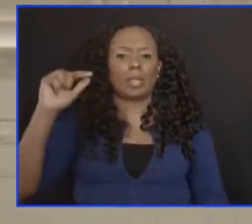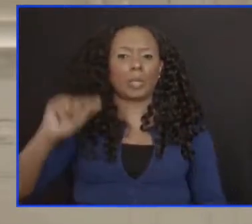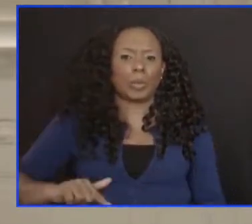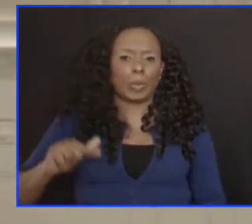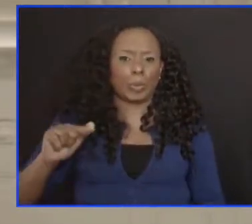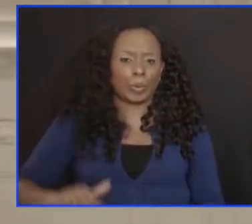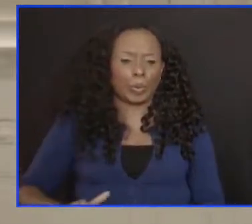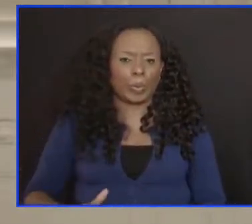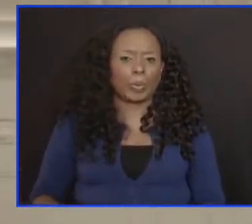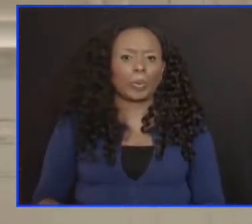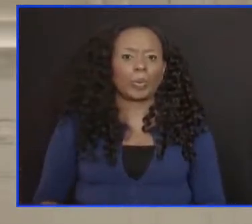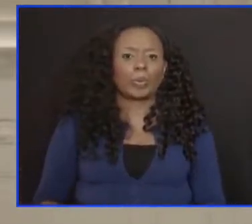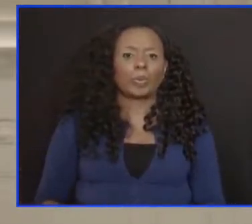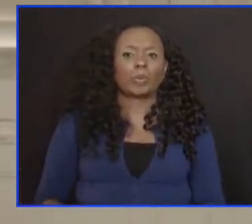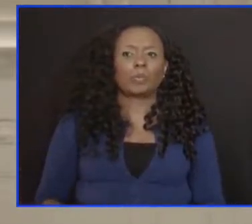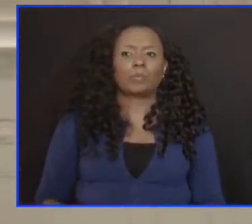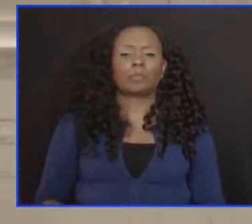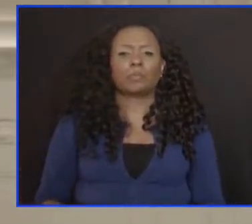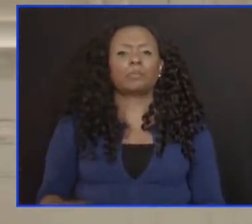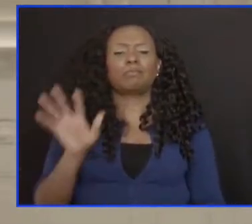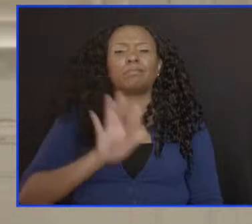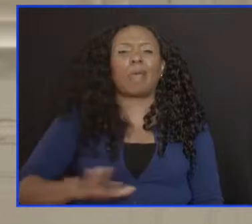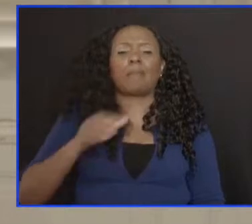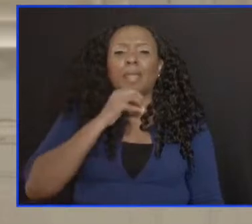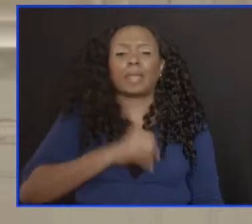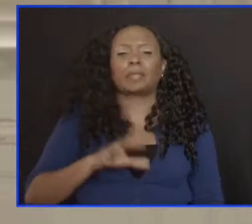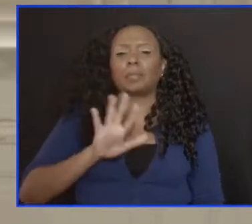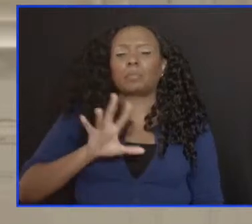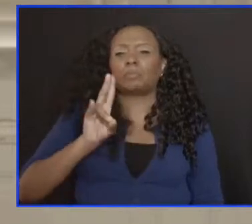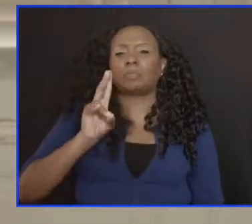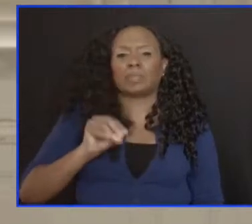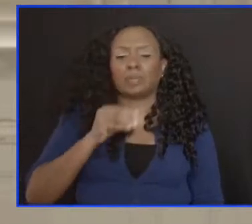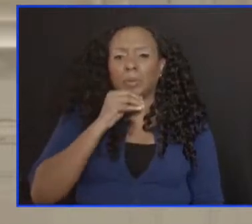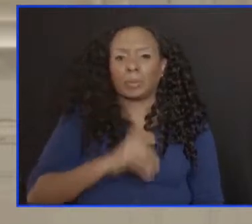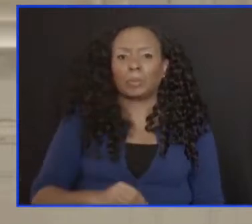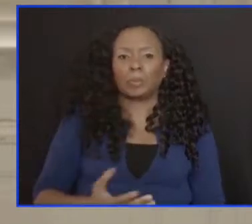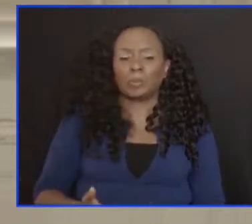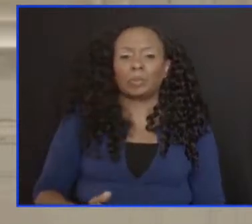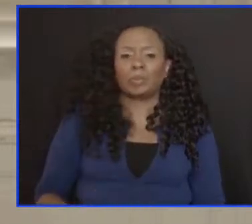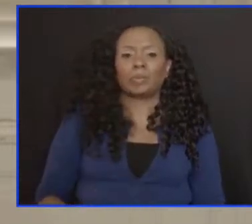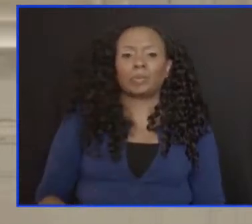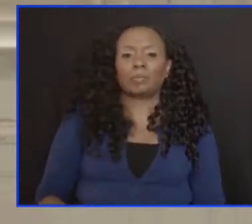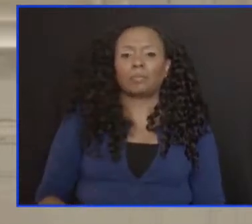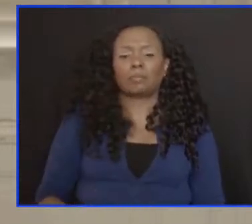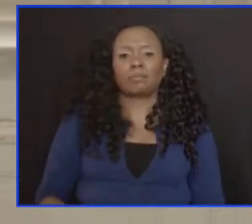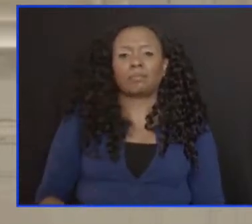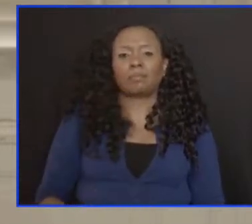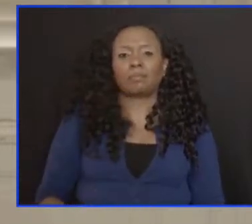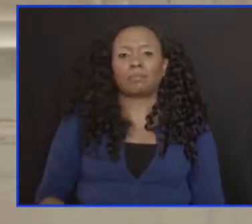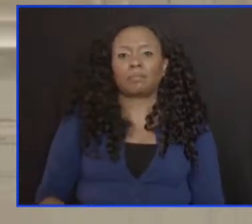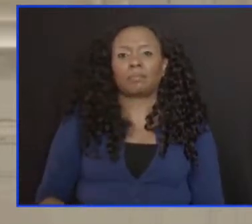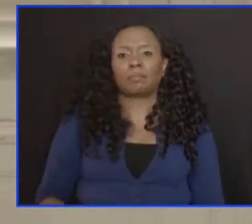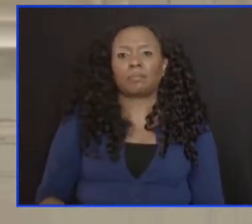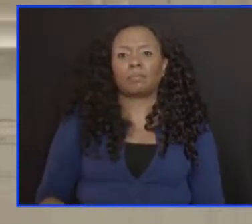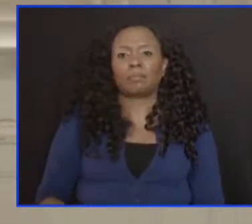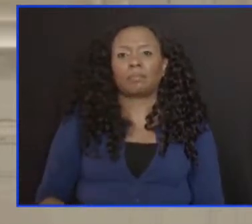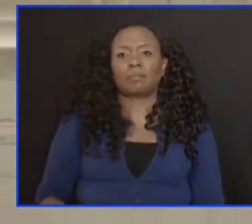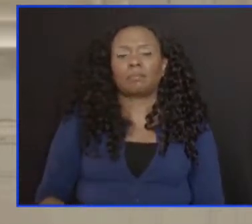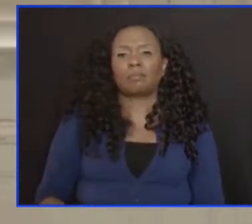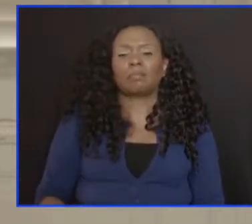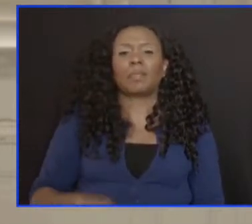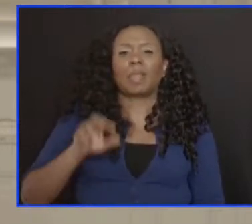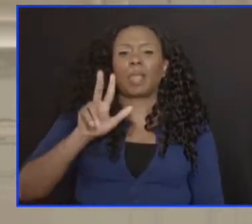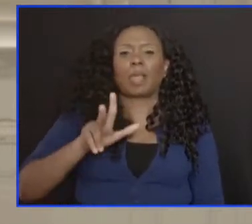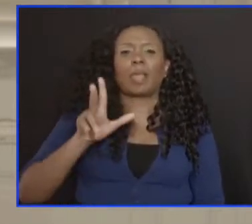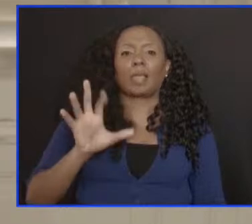median age of that was 72 years of age. And of that population, there have been, of 39, there have been 8 fully vaccinated individuals and